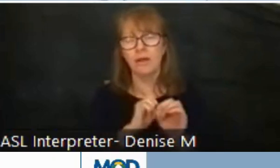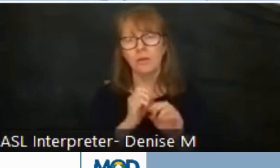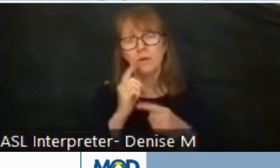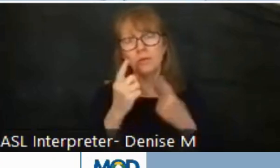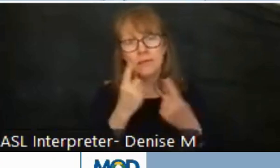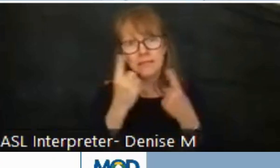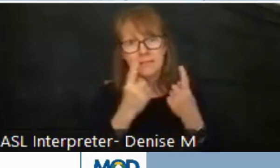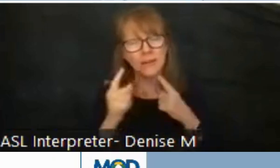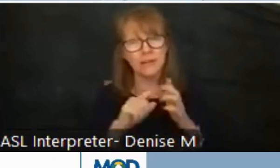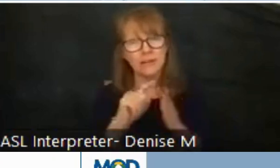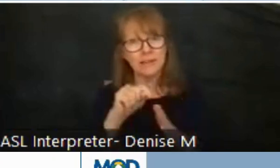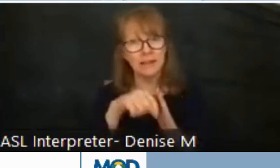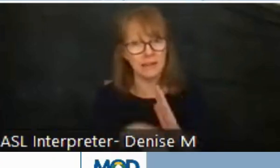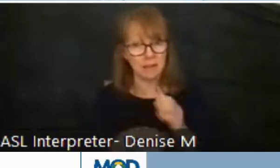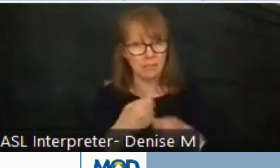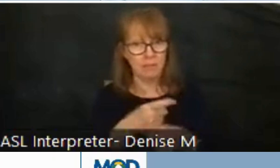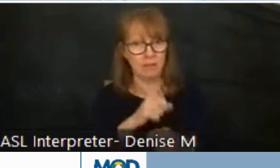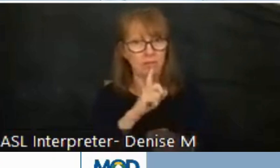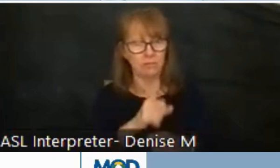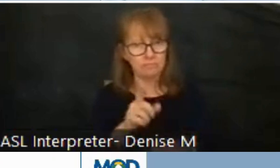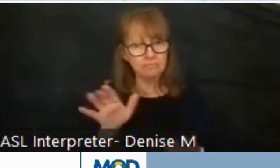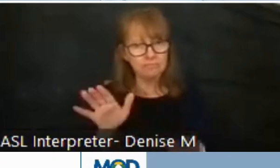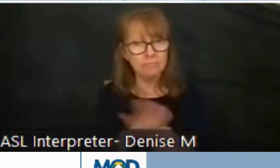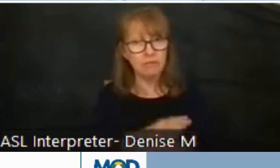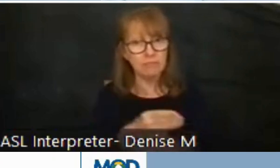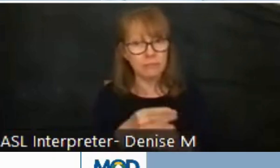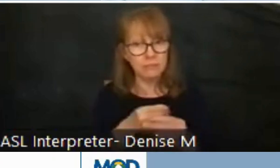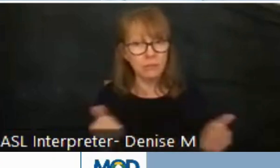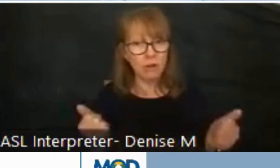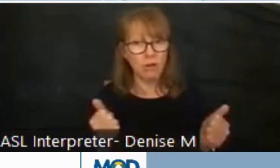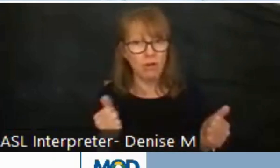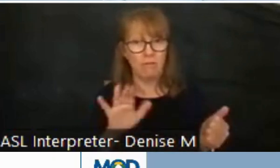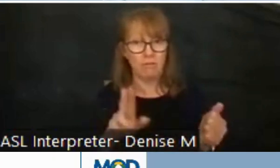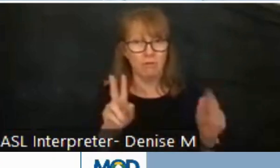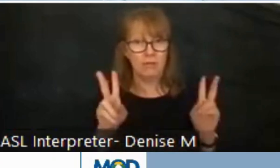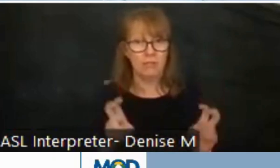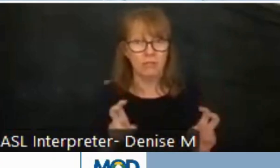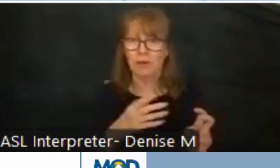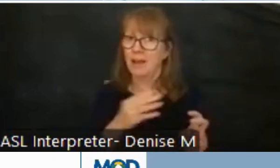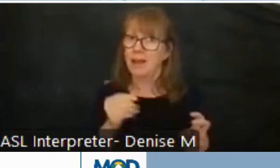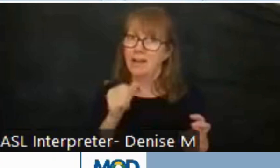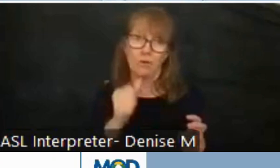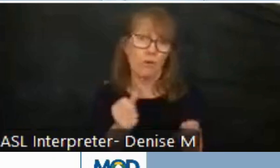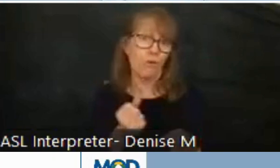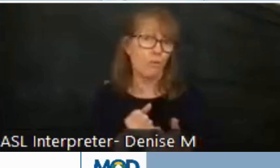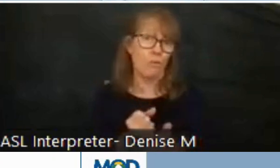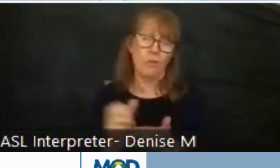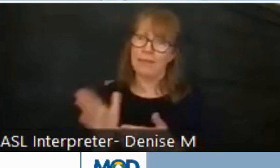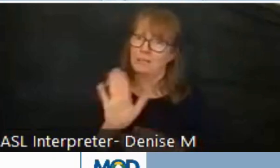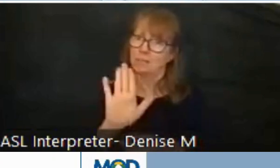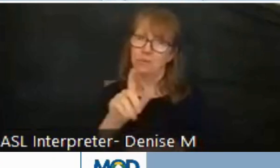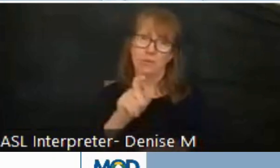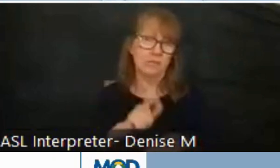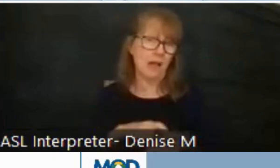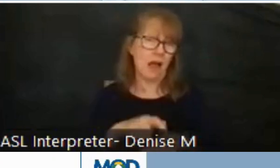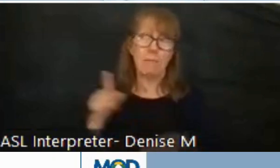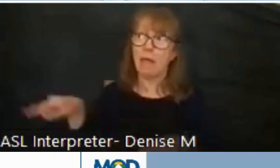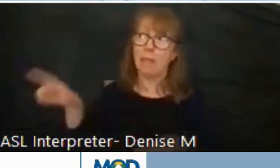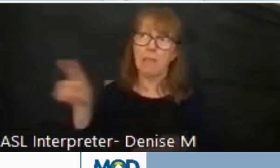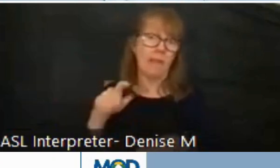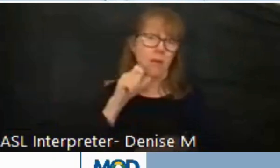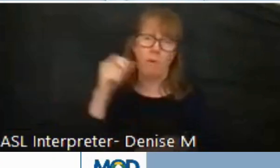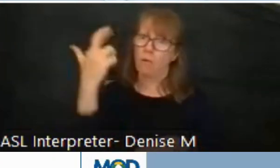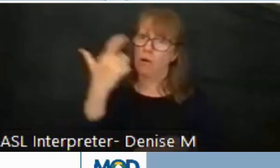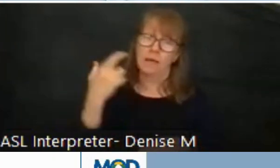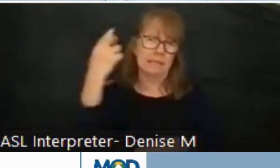actually resolve your issue. And you want to check that you're not wasting your time asking for something that isn't going to be considered